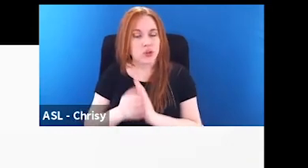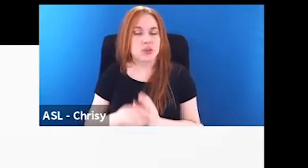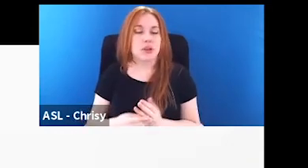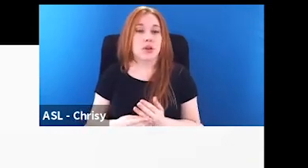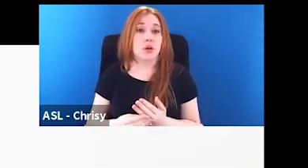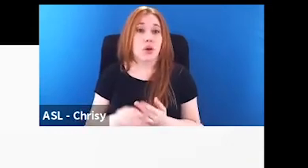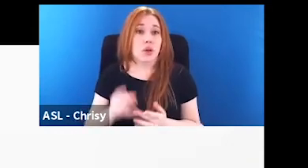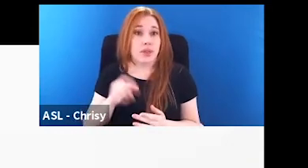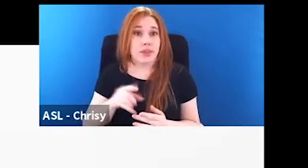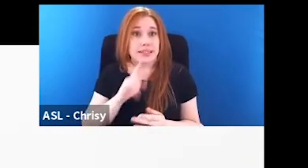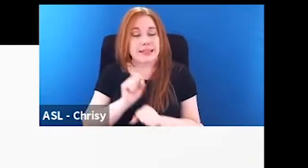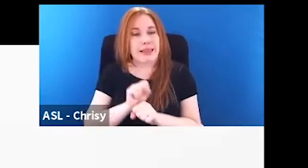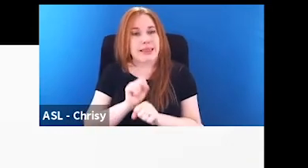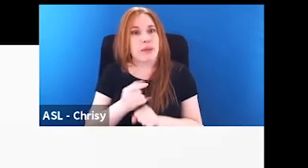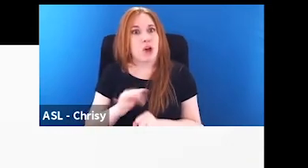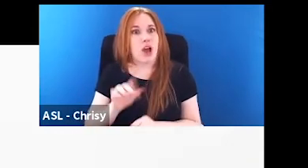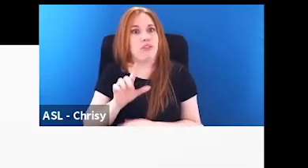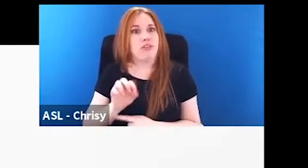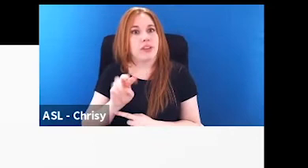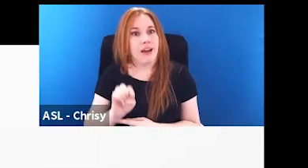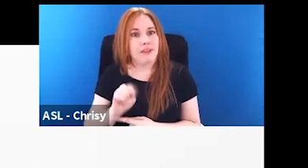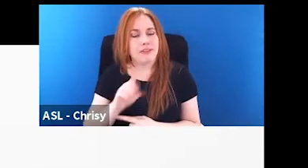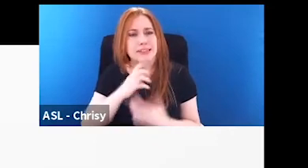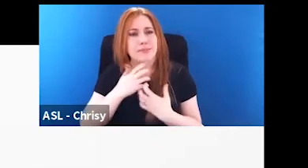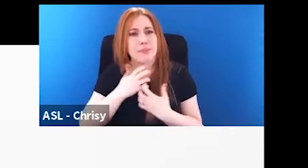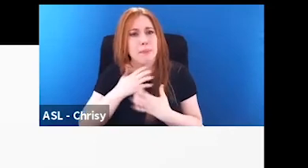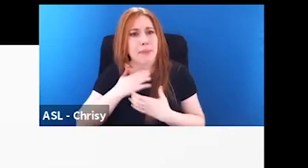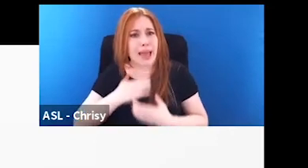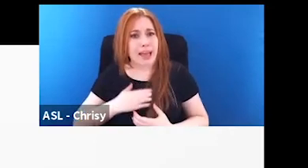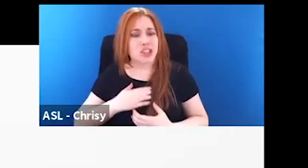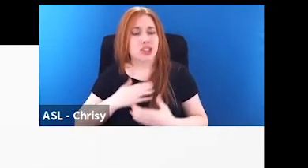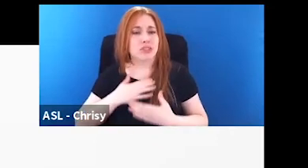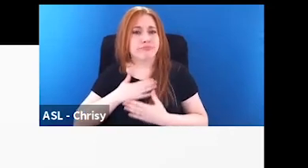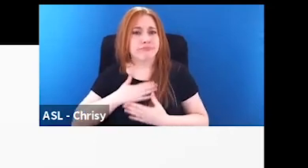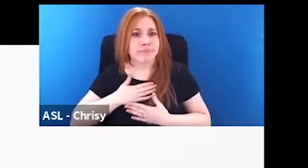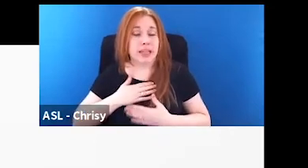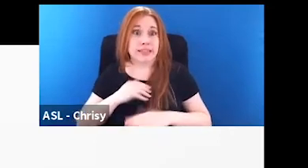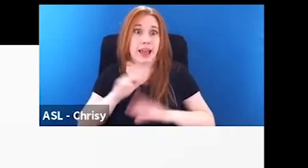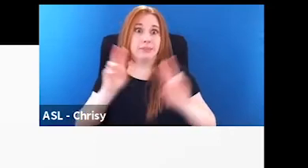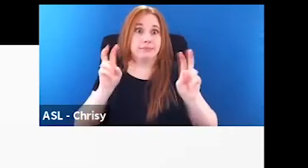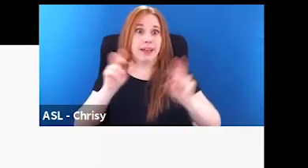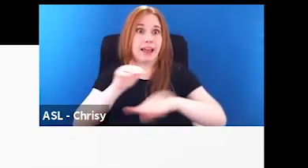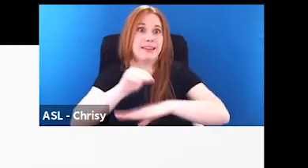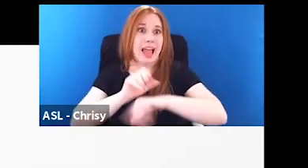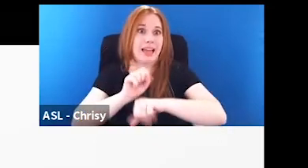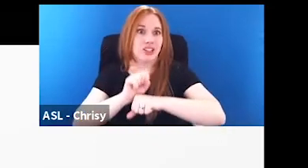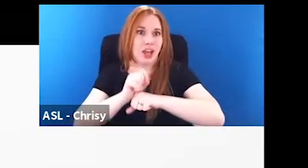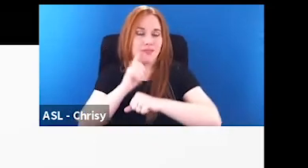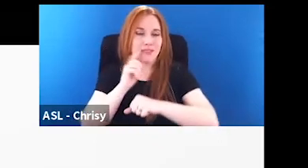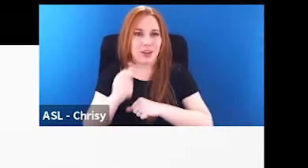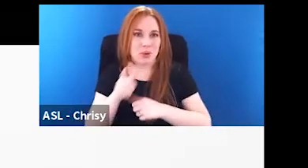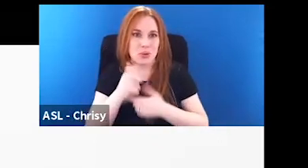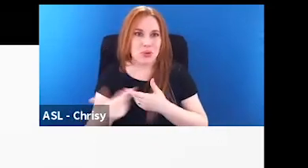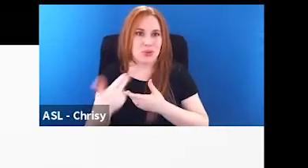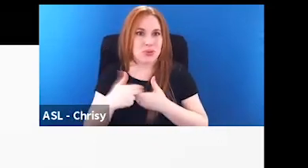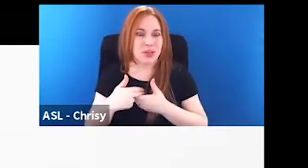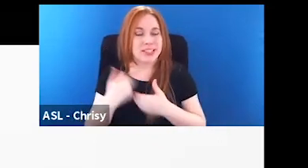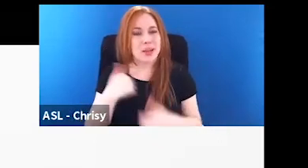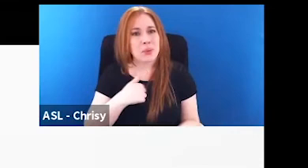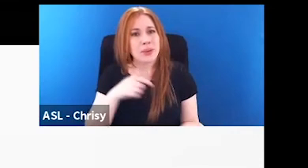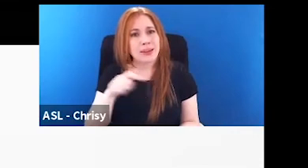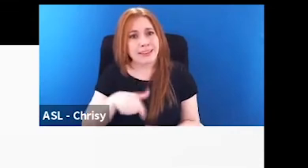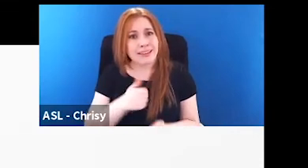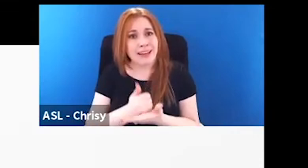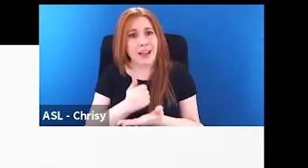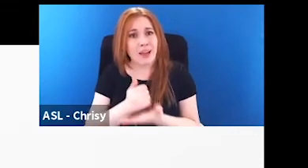a labor of love. It's a passion. It's a night job for anybody that joins it. And we need help.